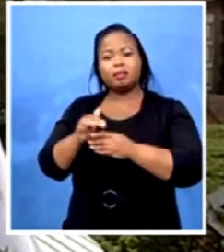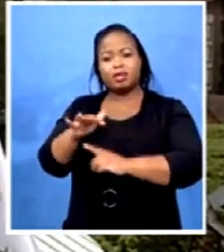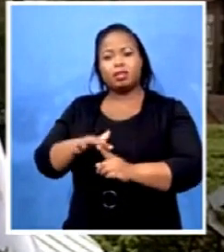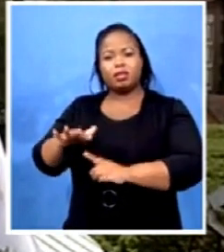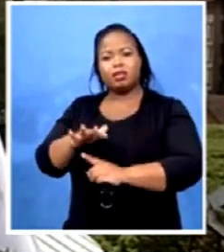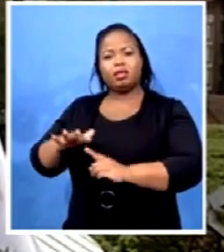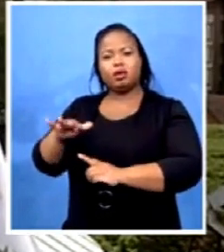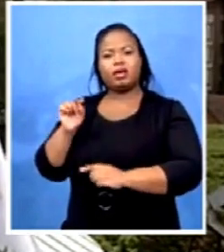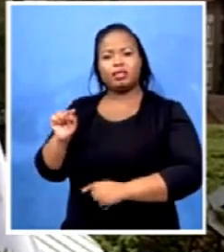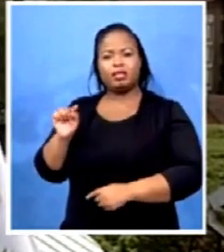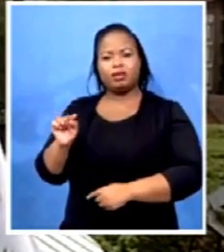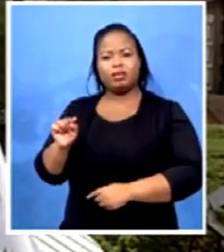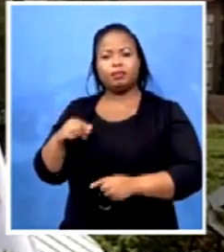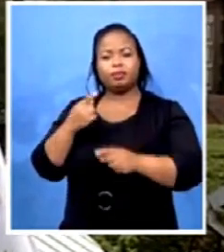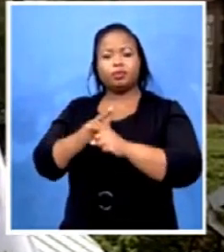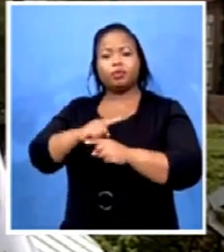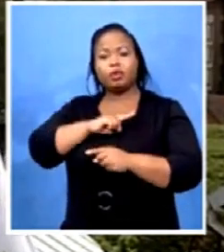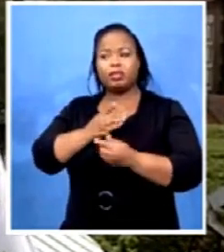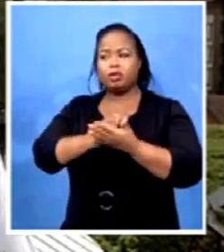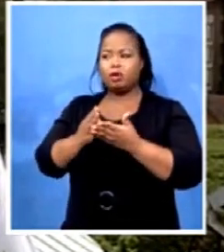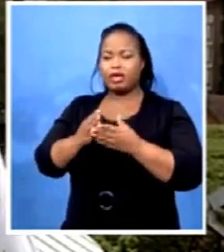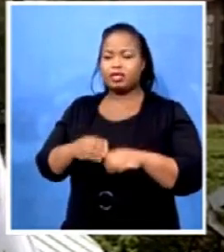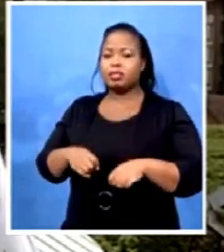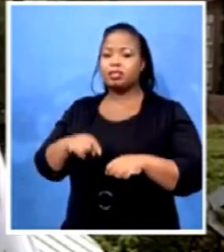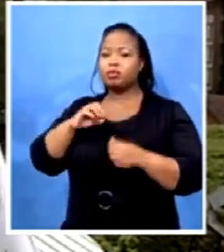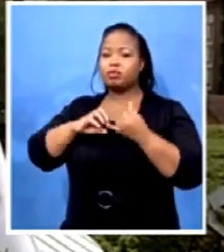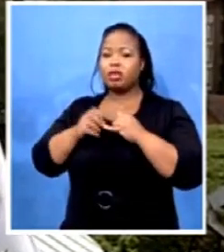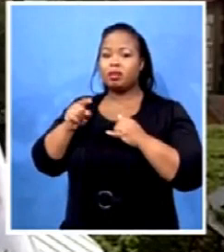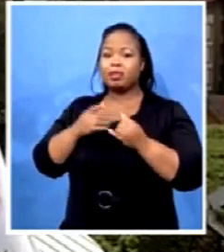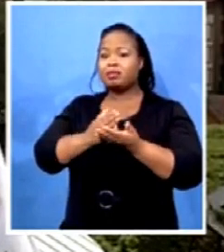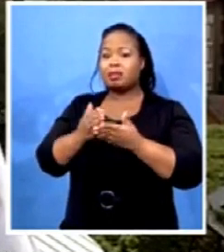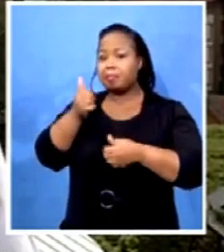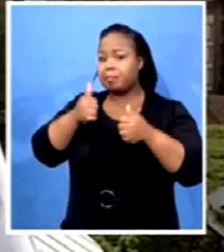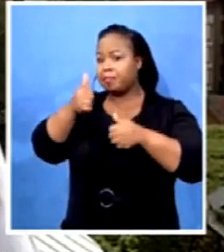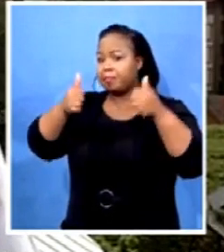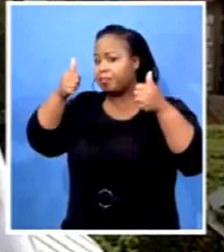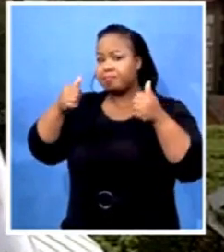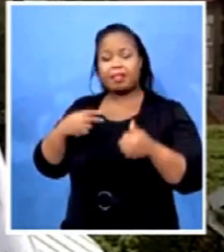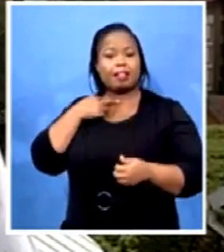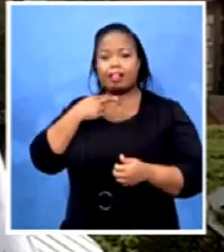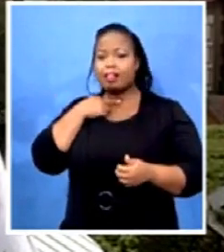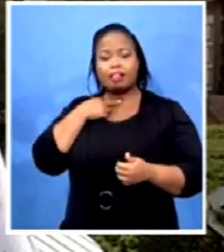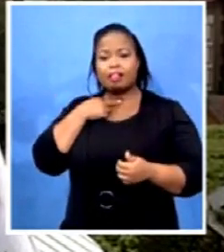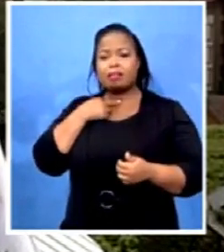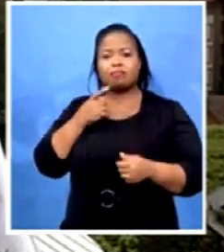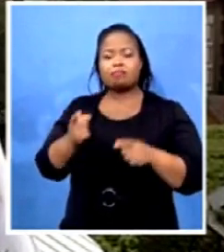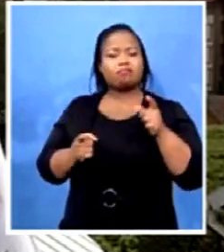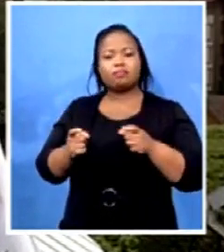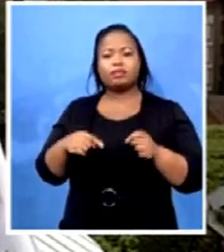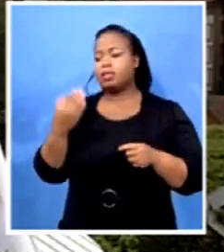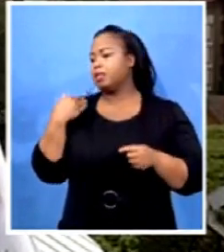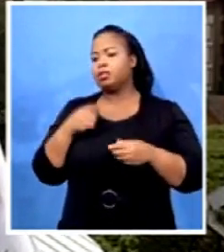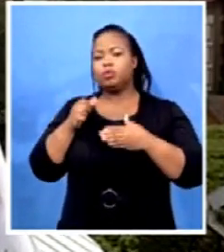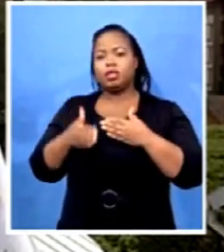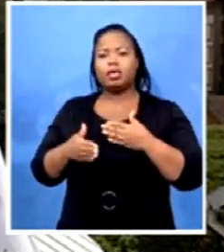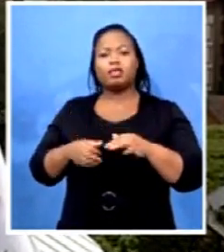boats, where authorities, sometimes even authorities themselves, have been overwhelmed. This weekend, 8 police officers